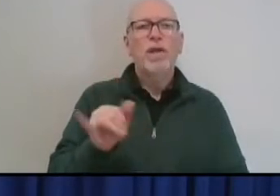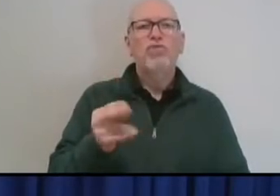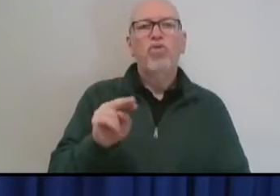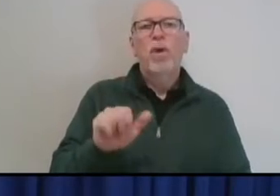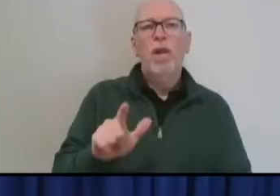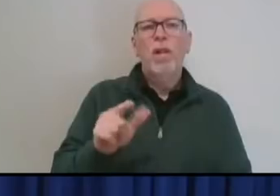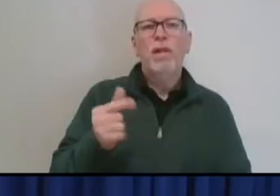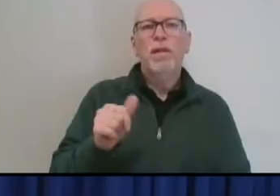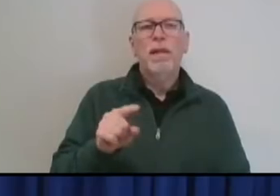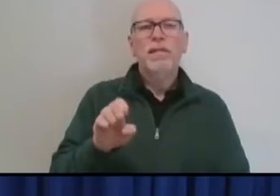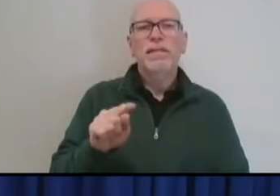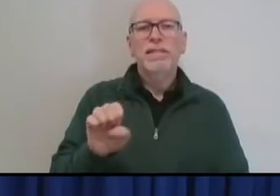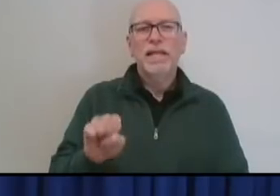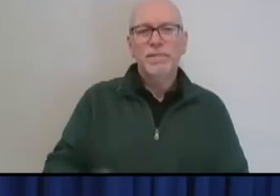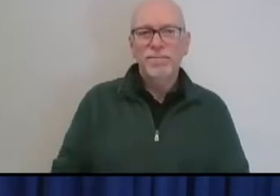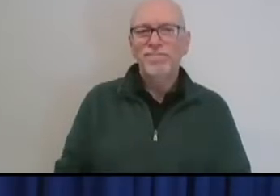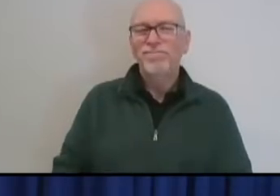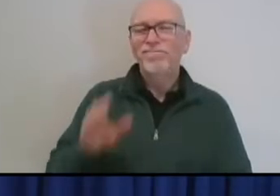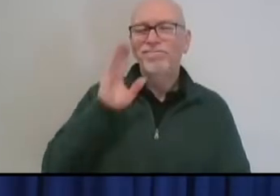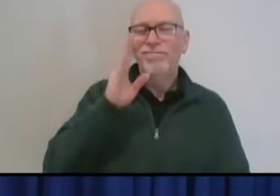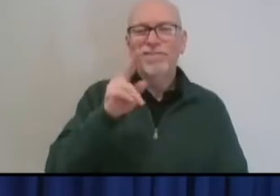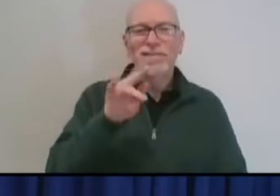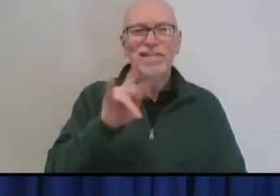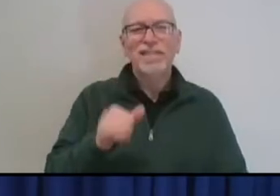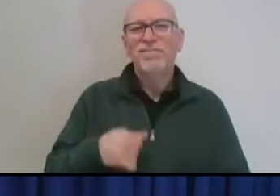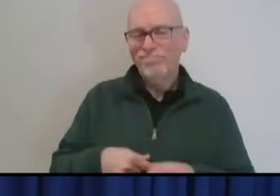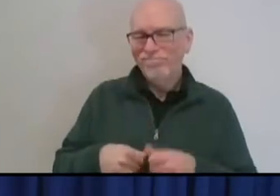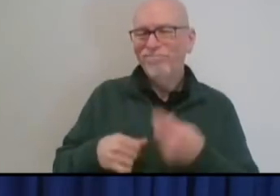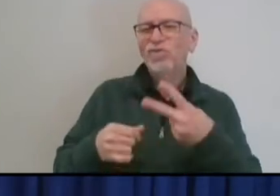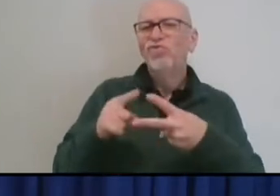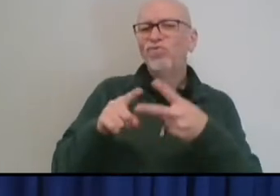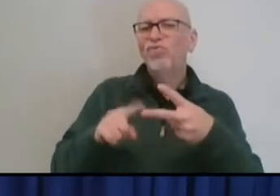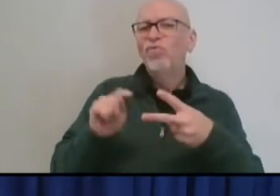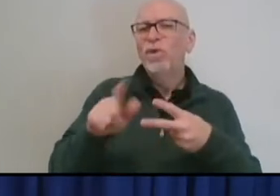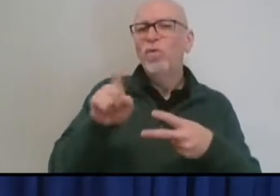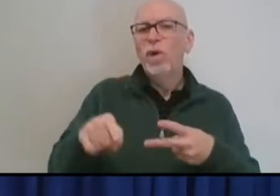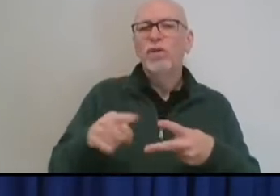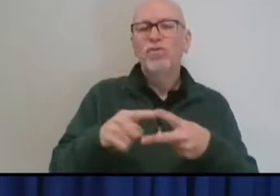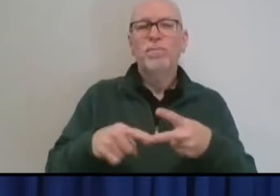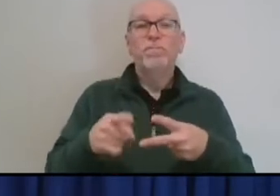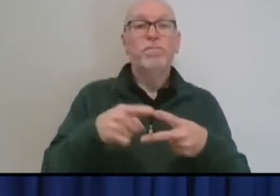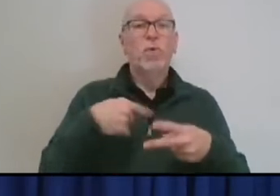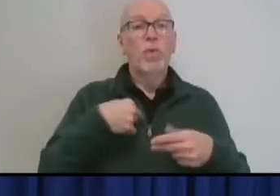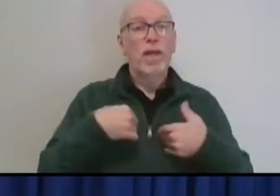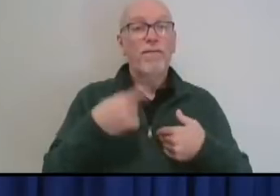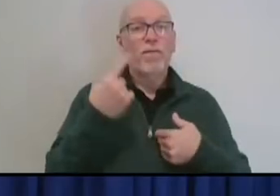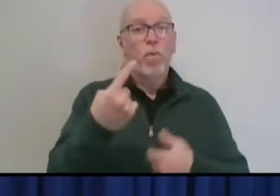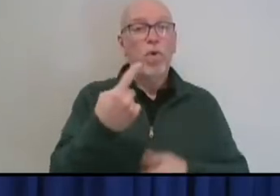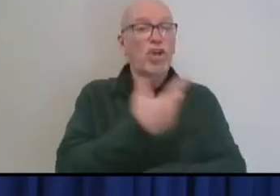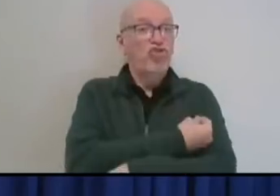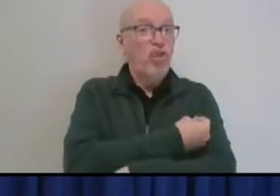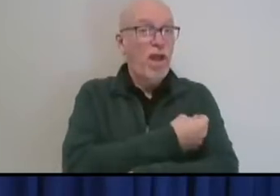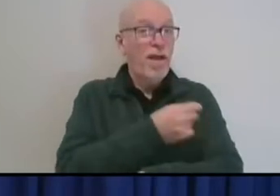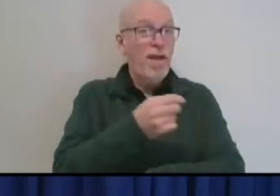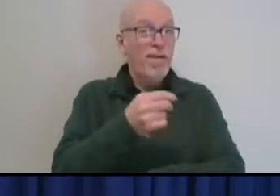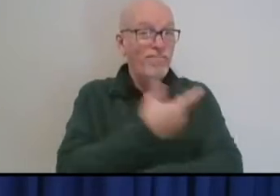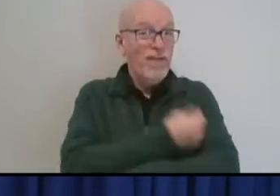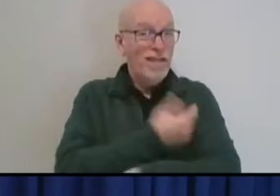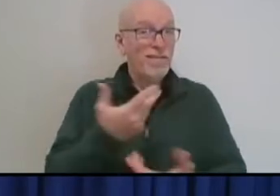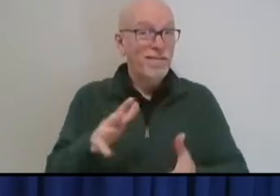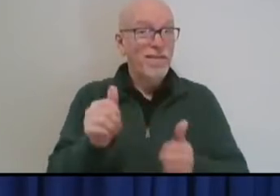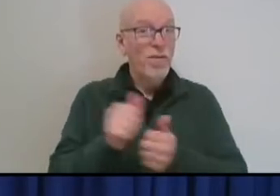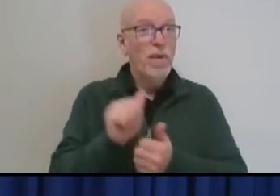Nikki. Afternoon. I have two quick questions. One is, now that we have a one-shot vaccine, but with slightly